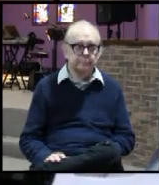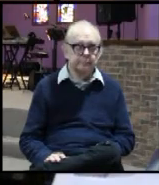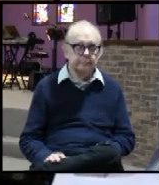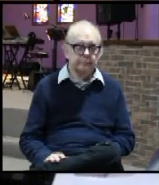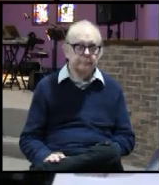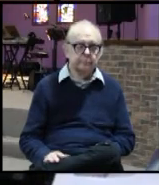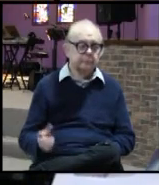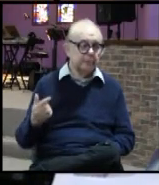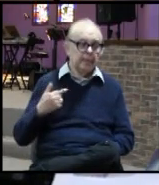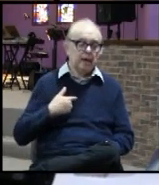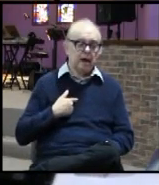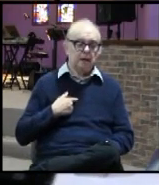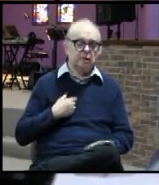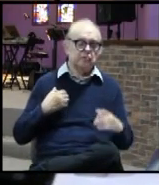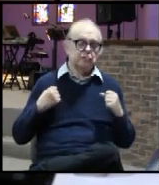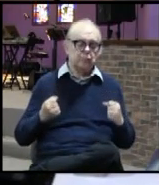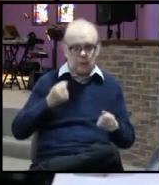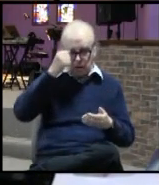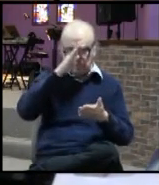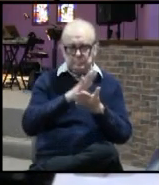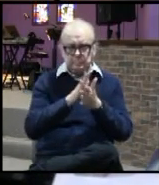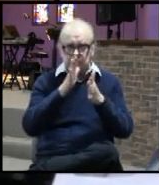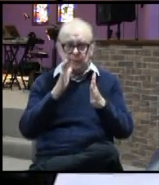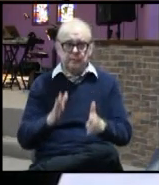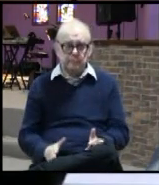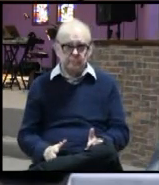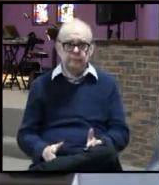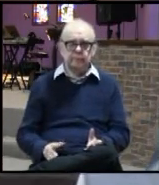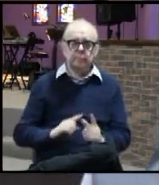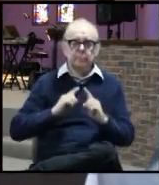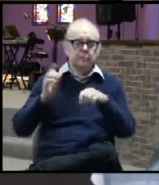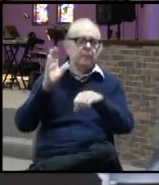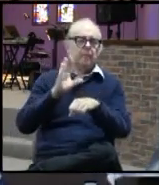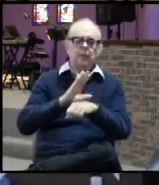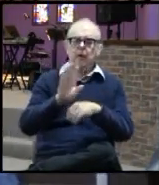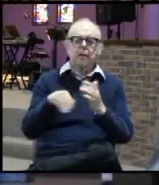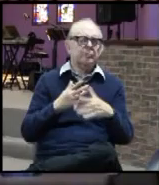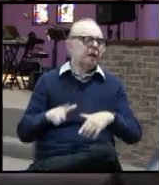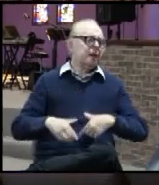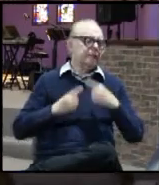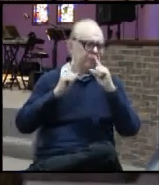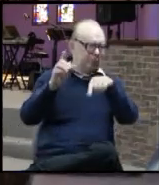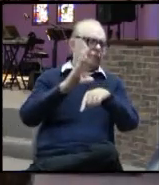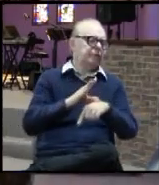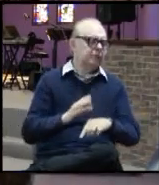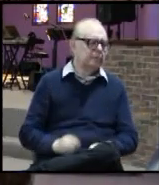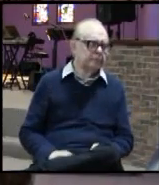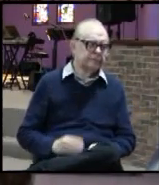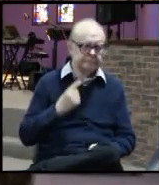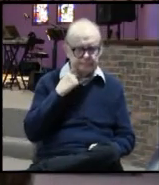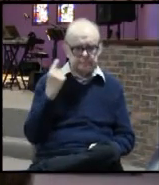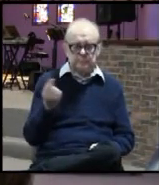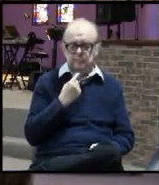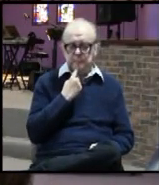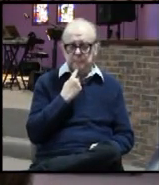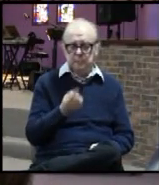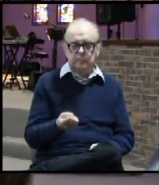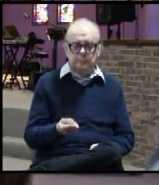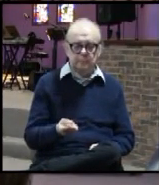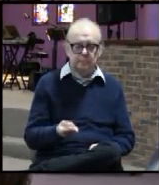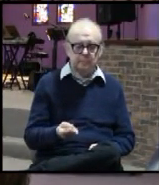I am a firm believer. I went to church all my life. And I was always told